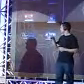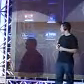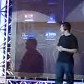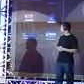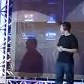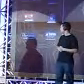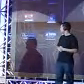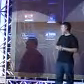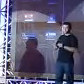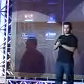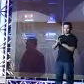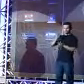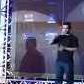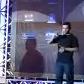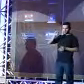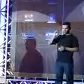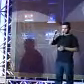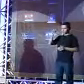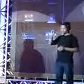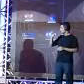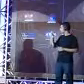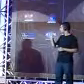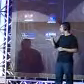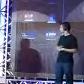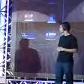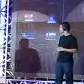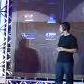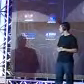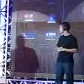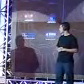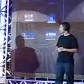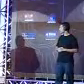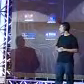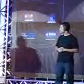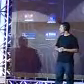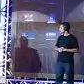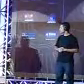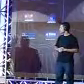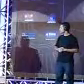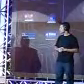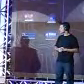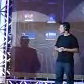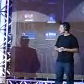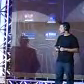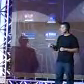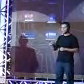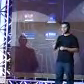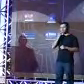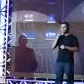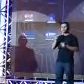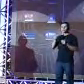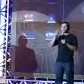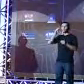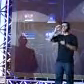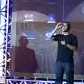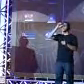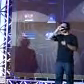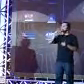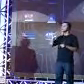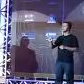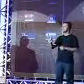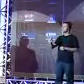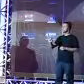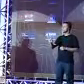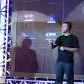15 years ago, learning the treasure within, it popularized a lot about learning. It popularized learning